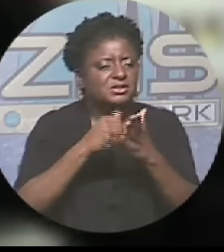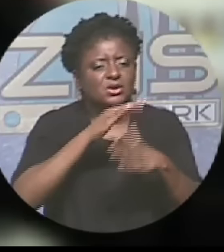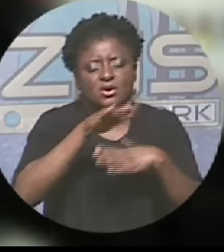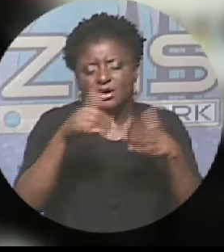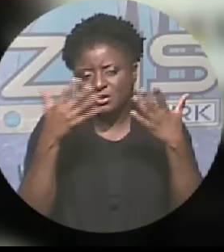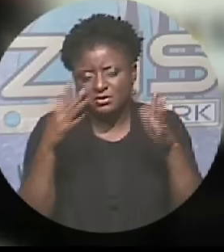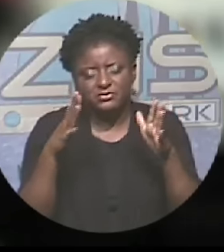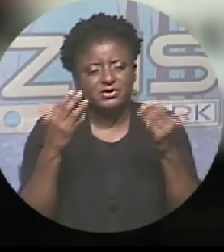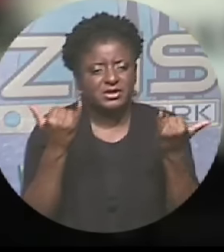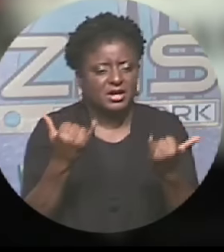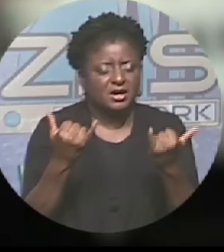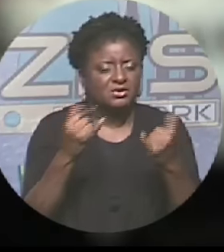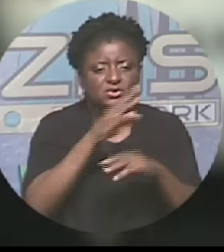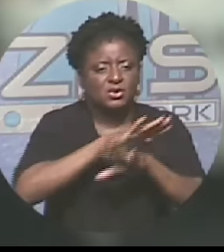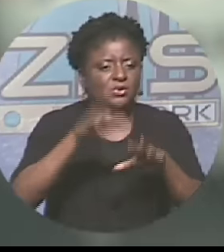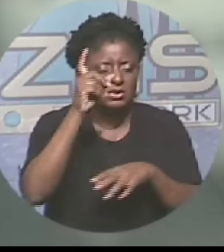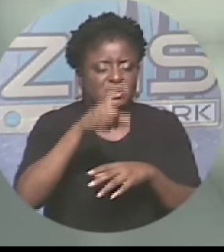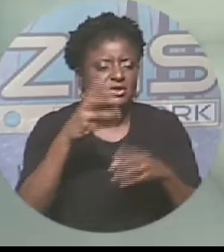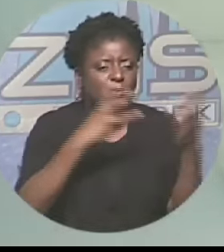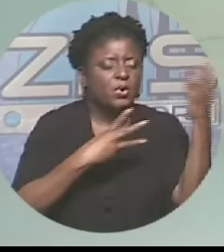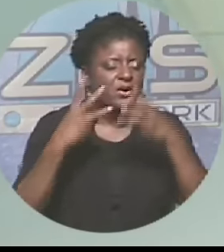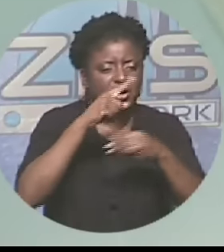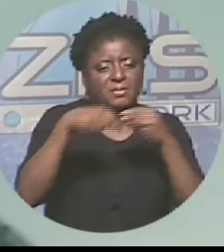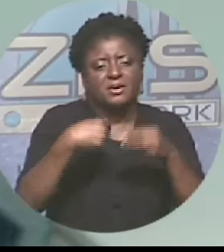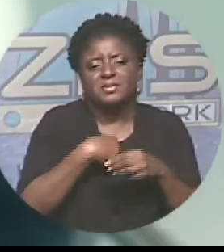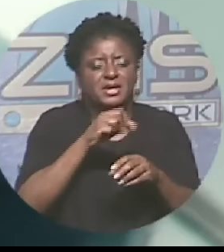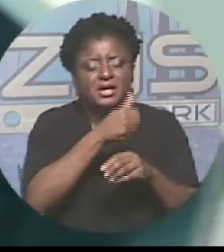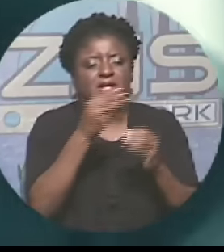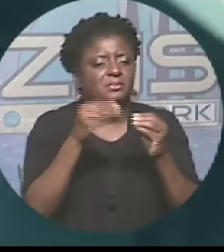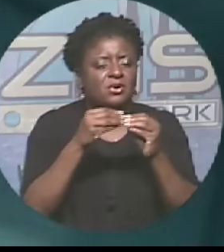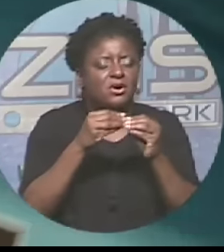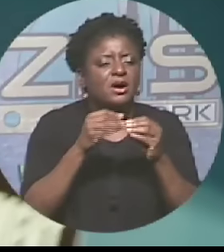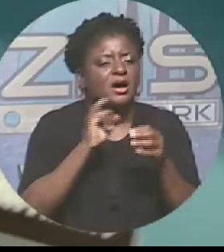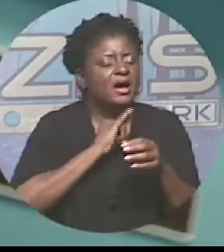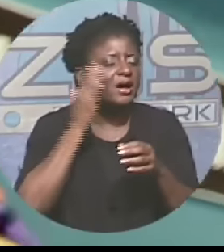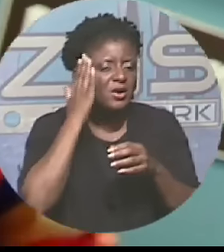more. I gotta go rest in peace, lay on top of my mother grave.